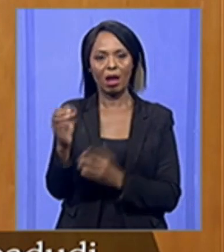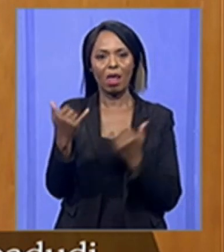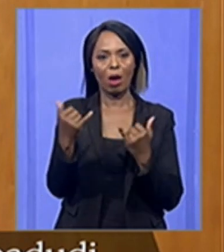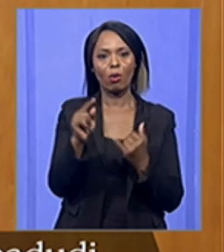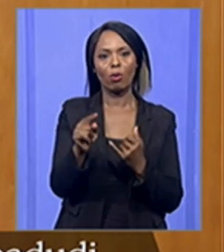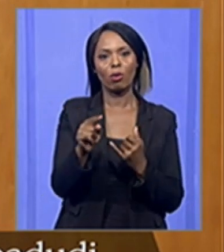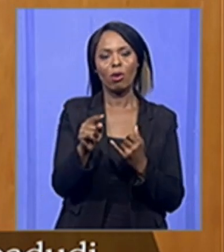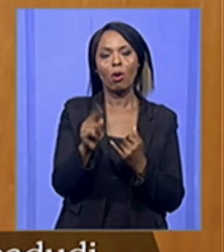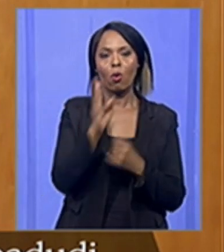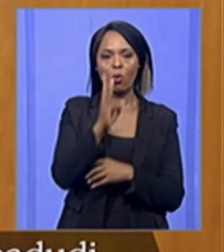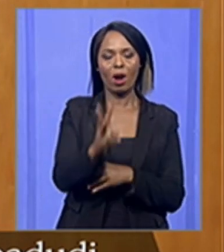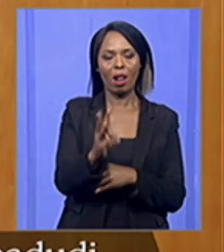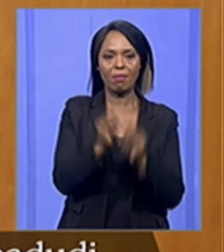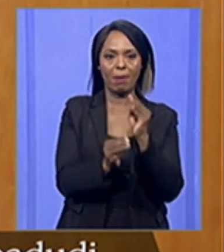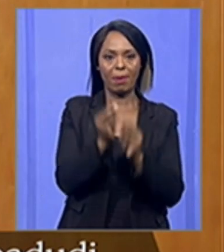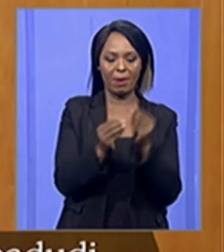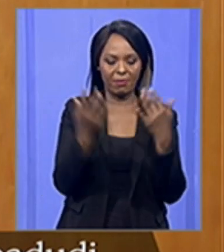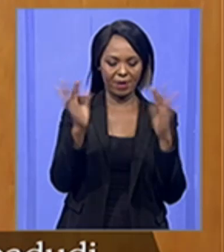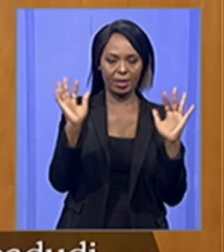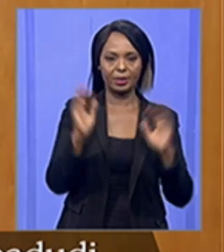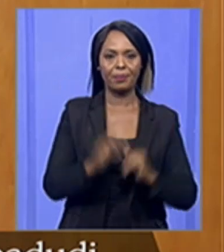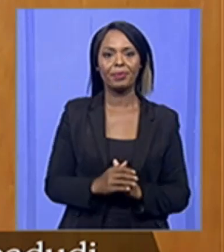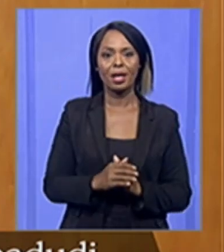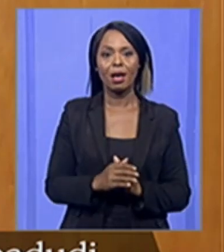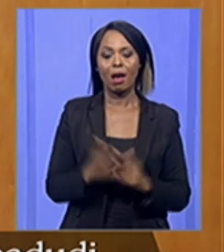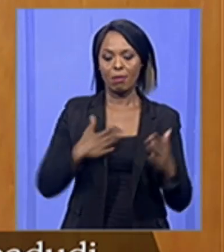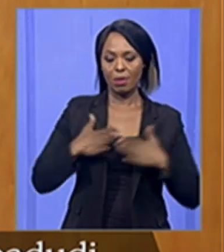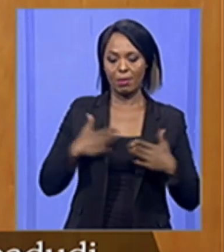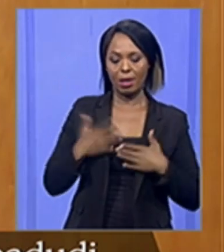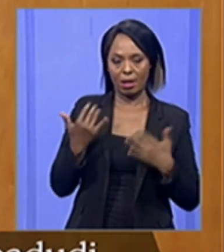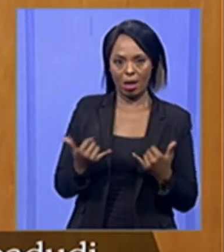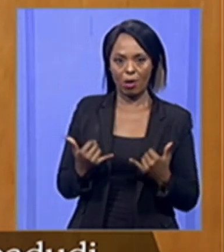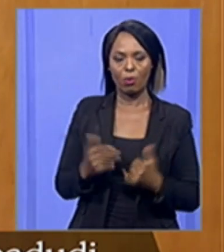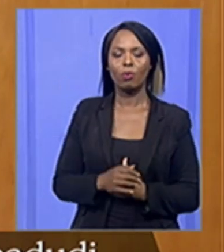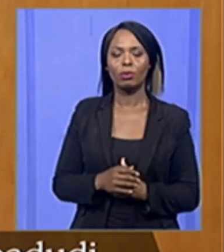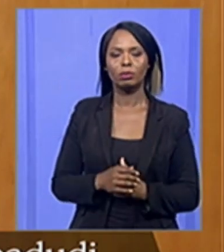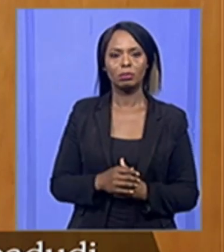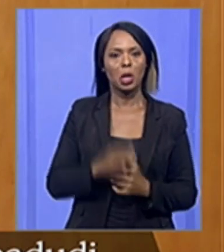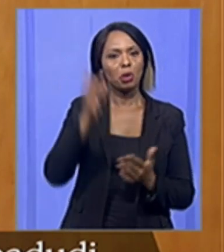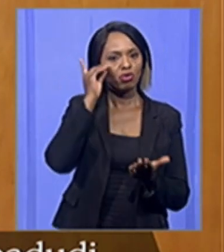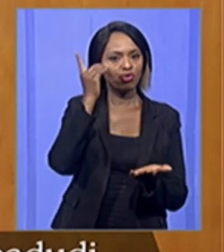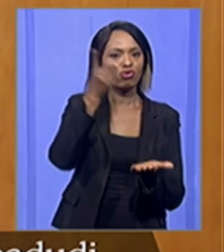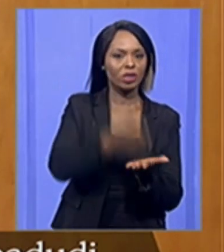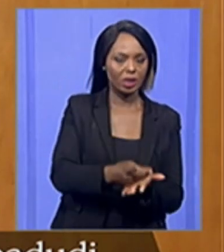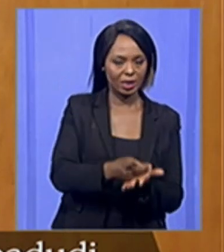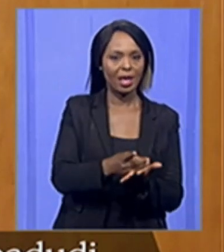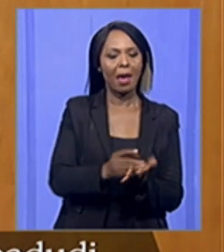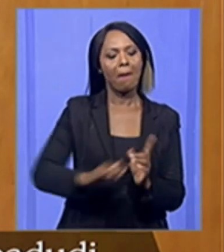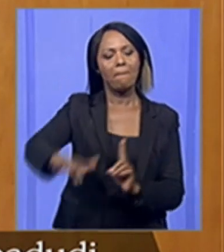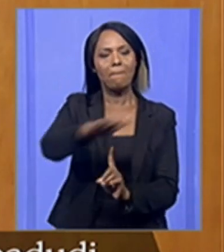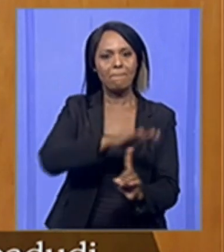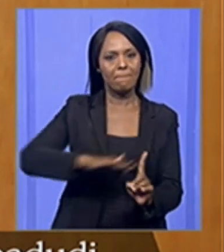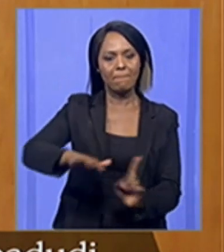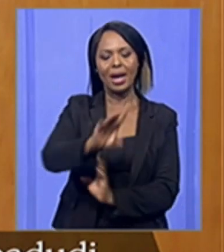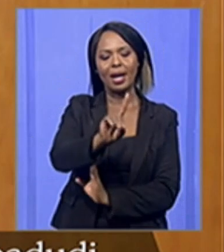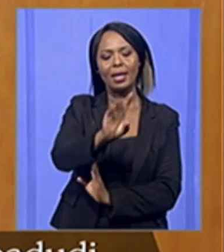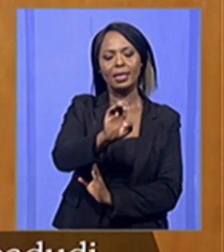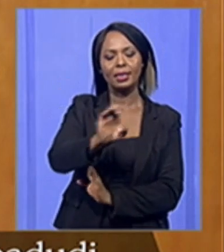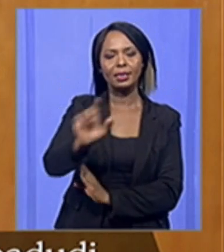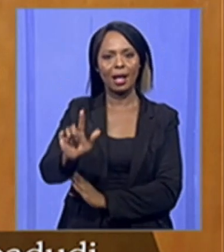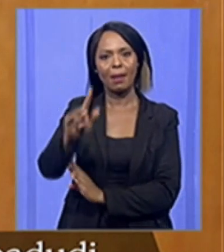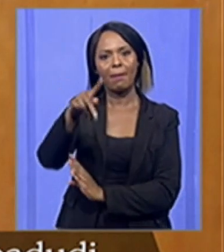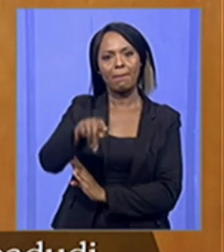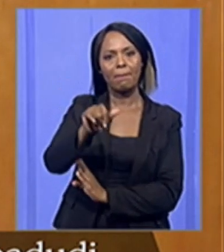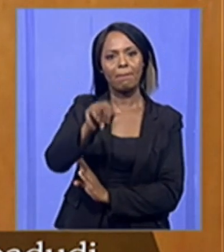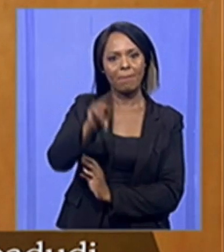And it is us in this administration who took a conscious decision that in Ditaba we are not going to build temporary shelter,